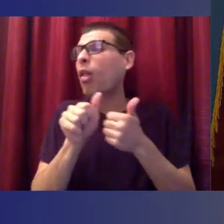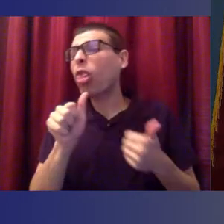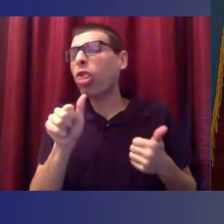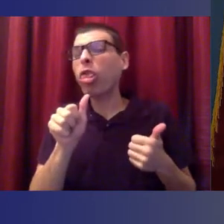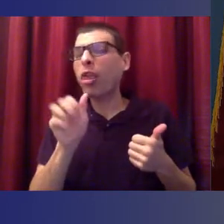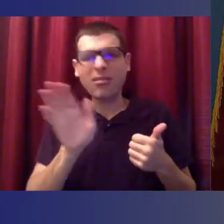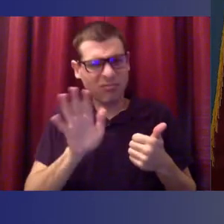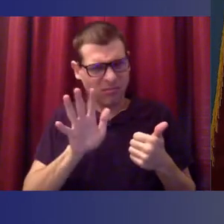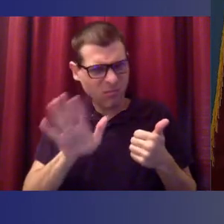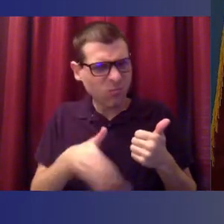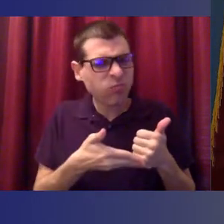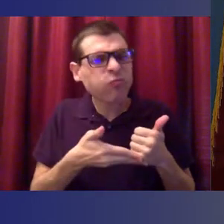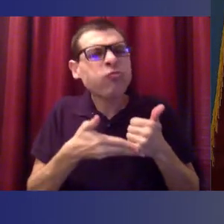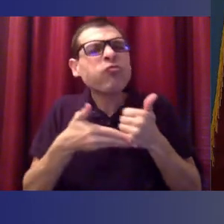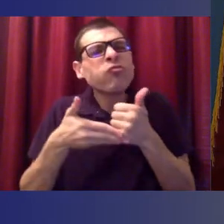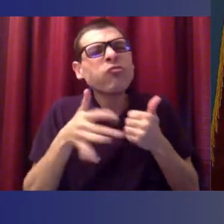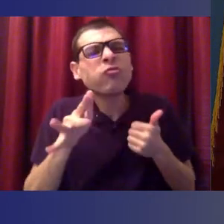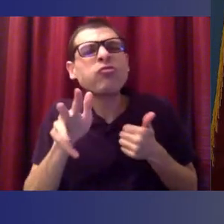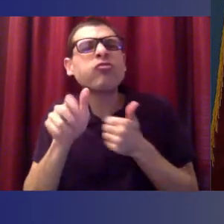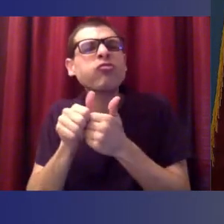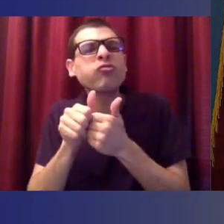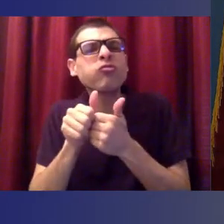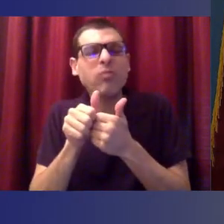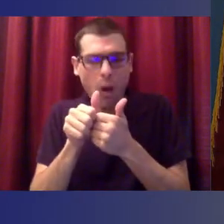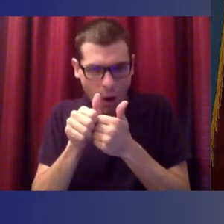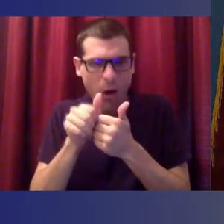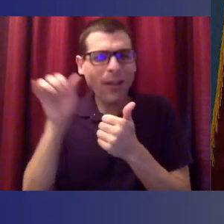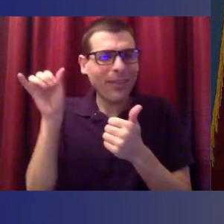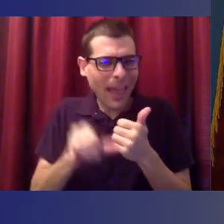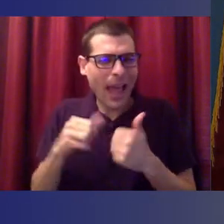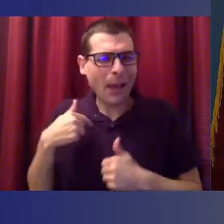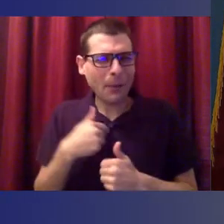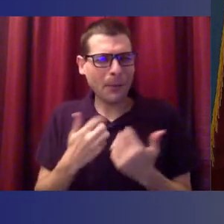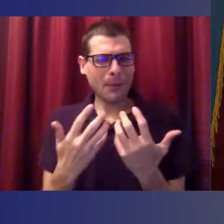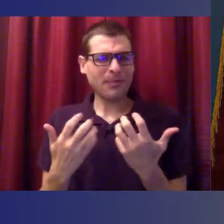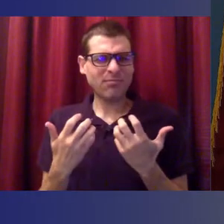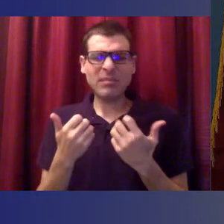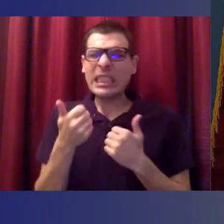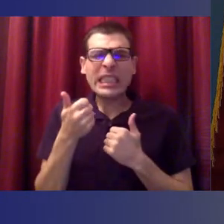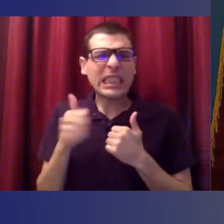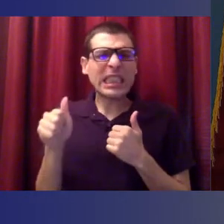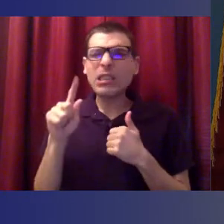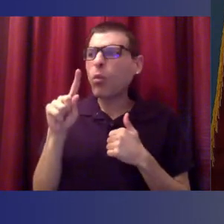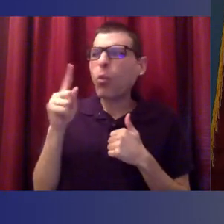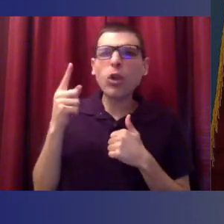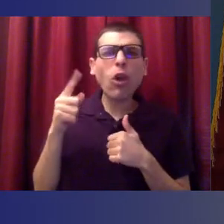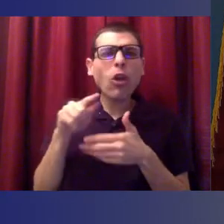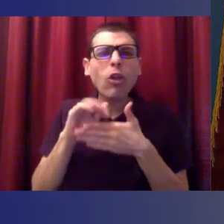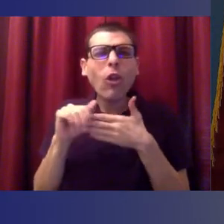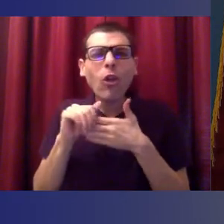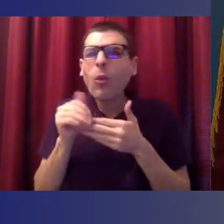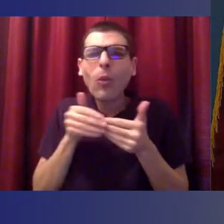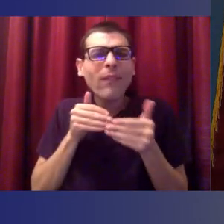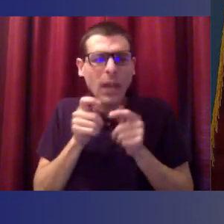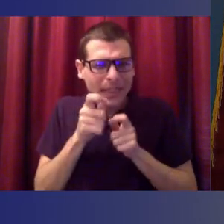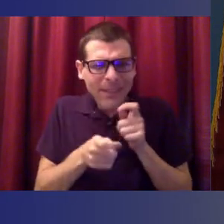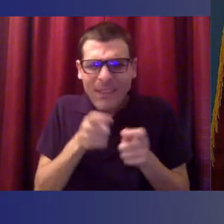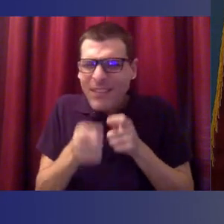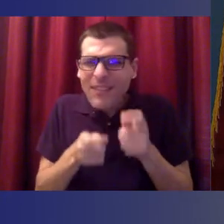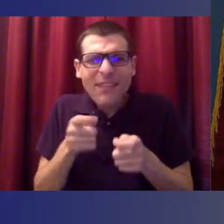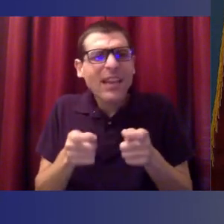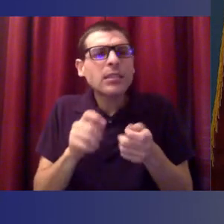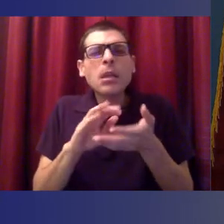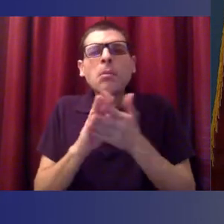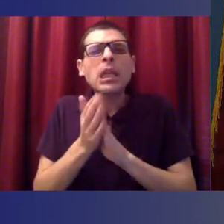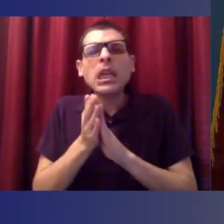committed to pursuing as we move forward, where every dollar that we invest in our programs and people returns as a